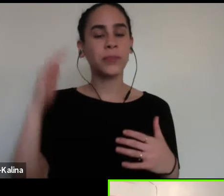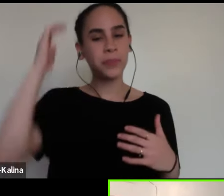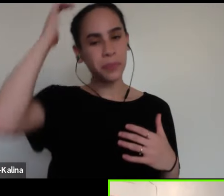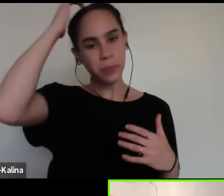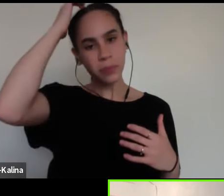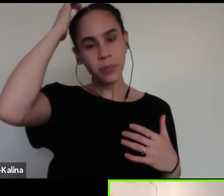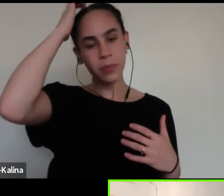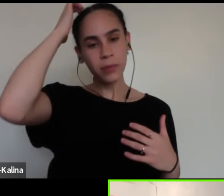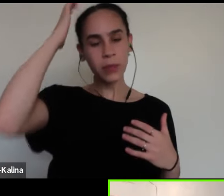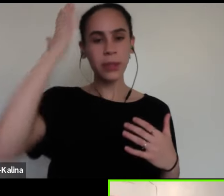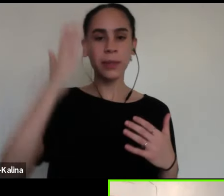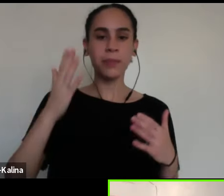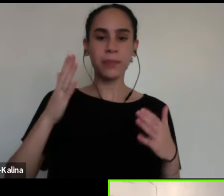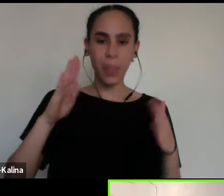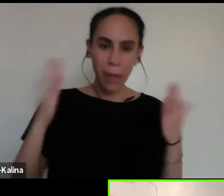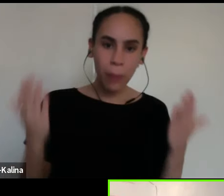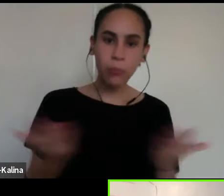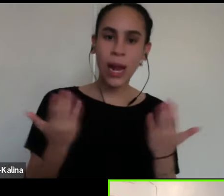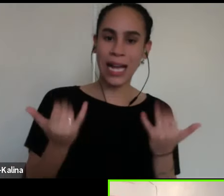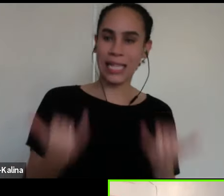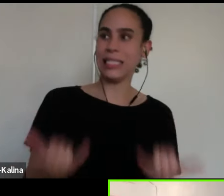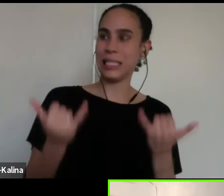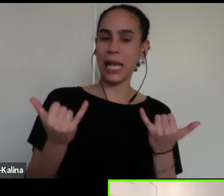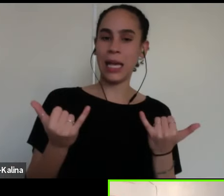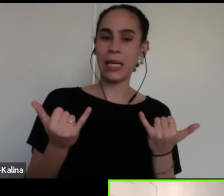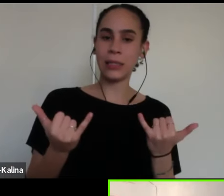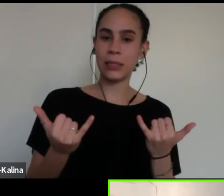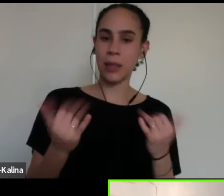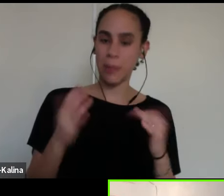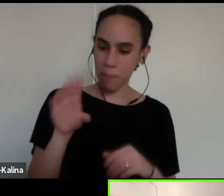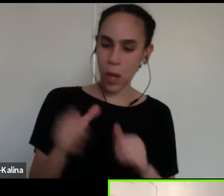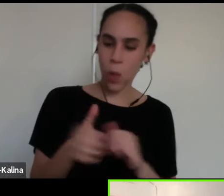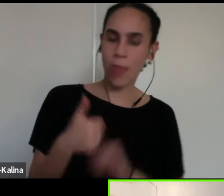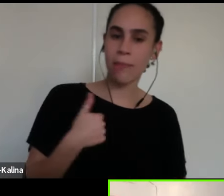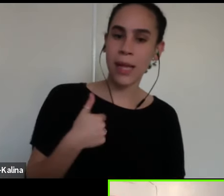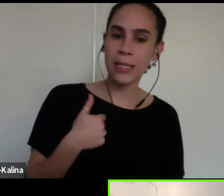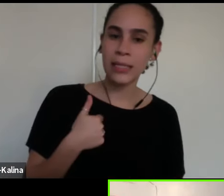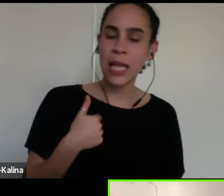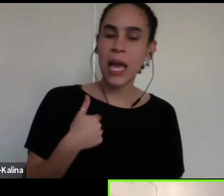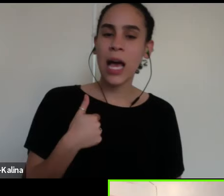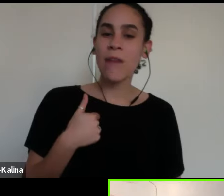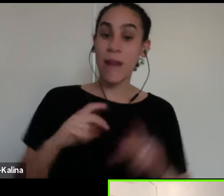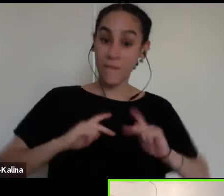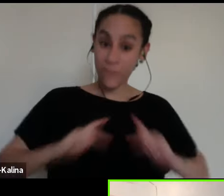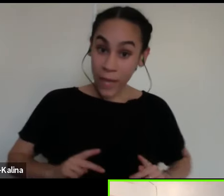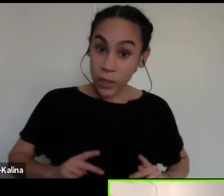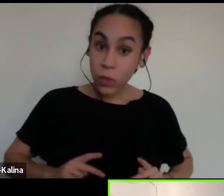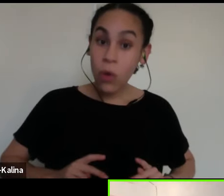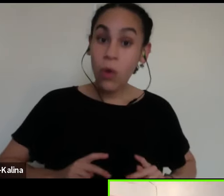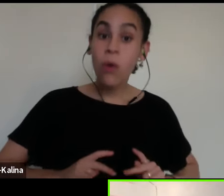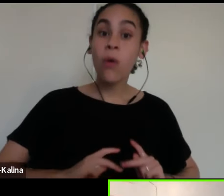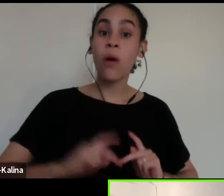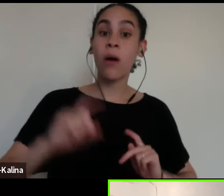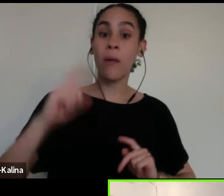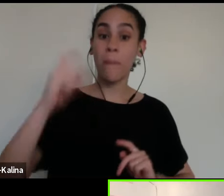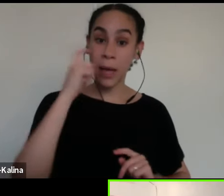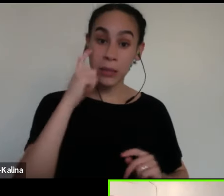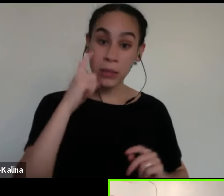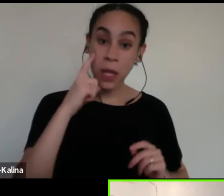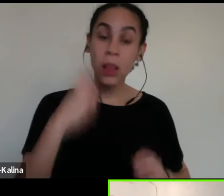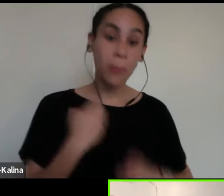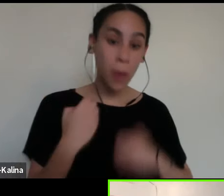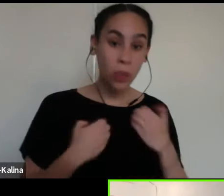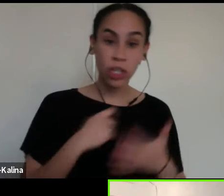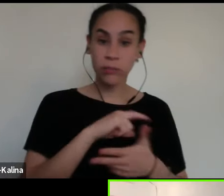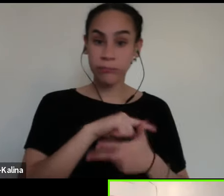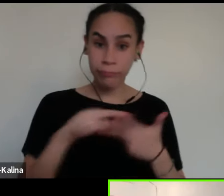present, be with myself, both from a physical perspective, but also mental, emotional as well. I mean, probably